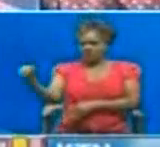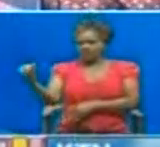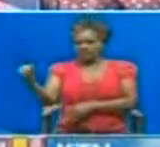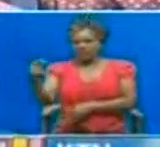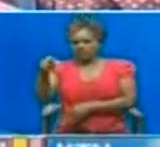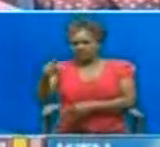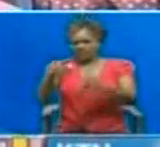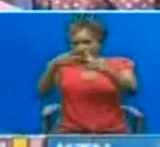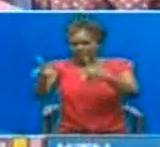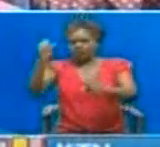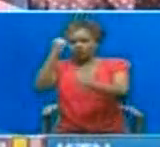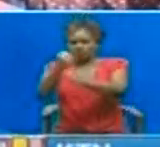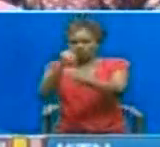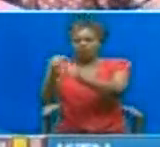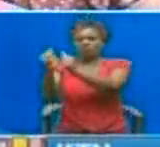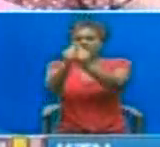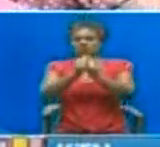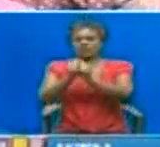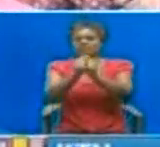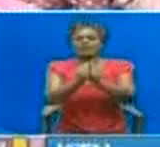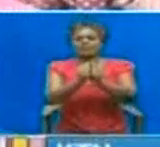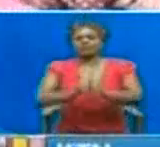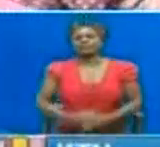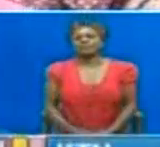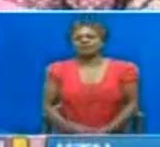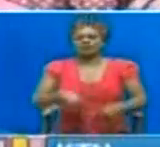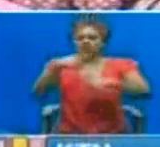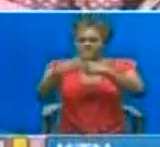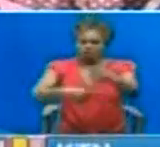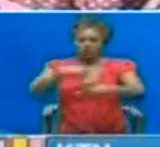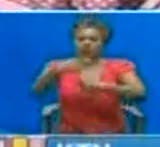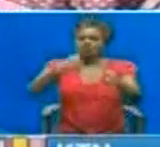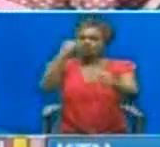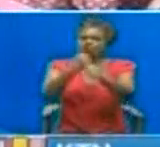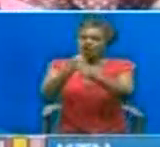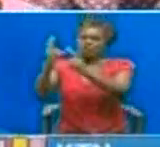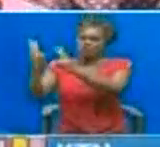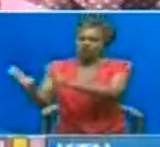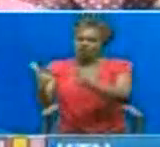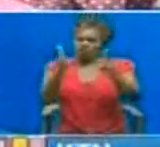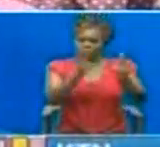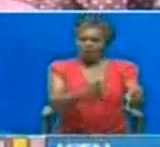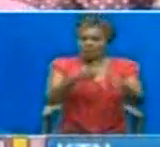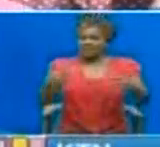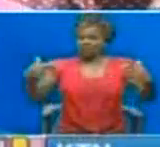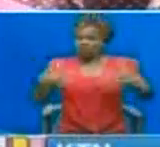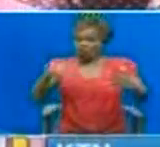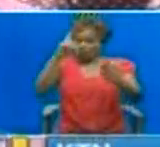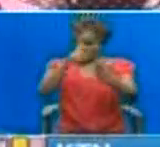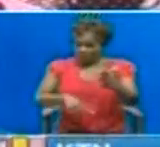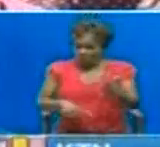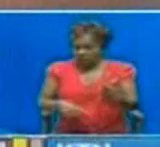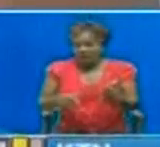ndio wanaanza kazi pamoja. Yes. Tunaendelea na job yetu kama kawaida. Lakini ndio imetustua